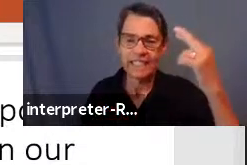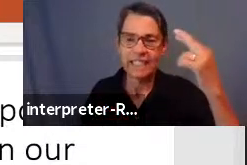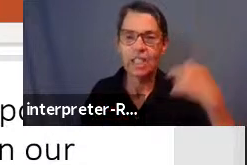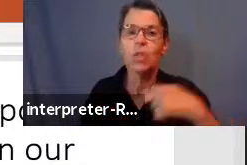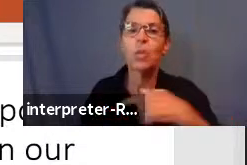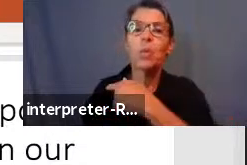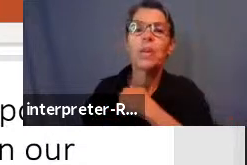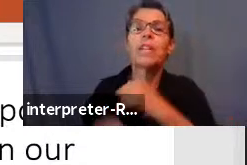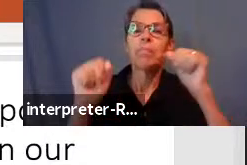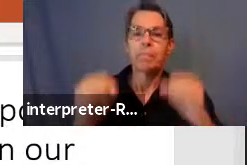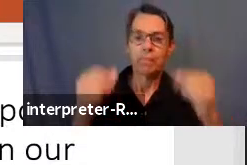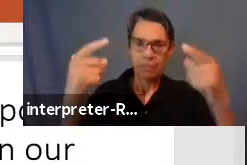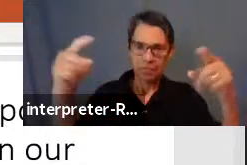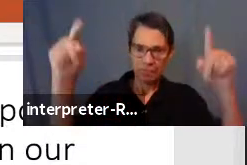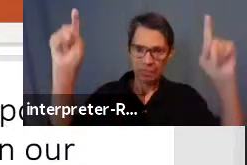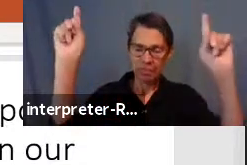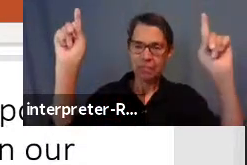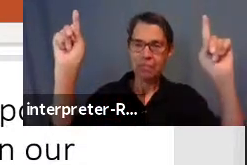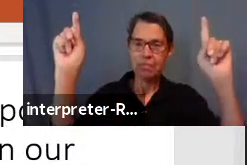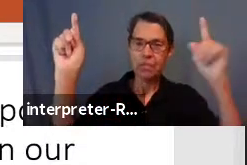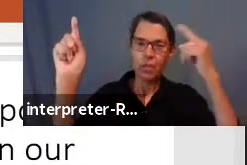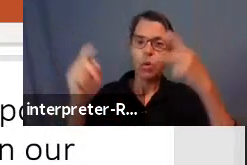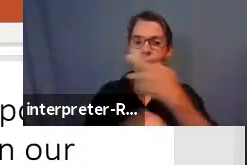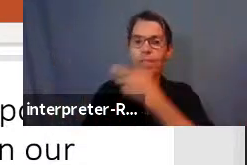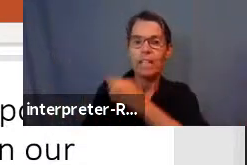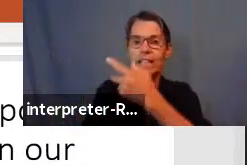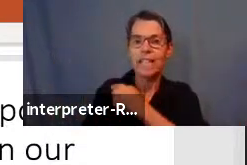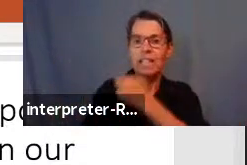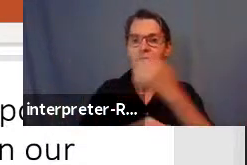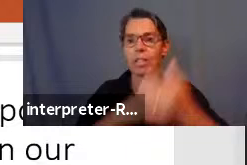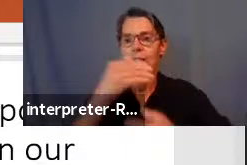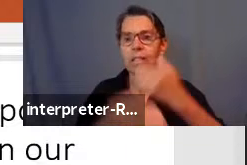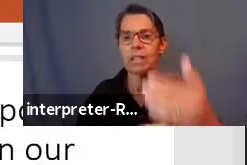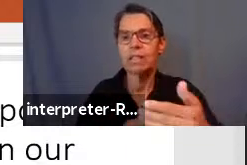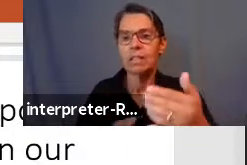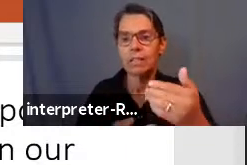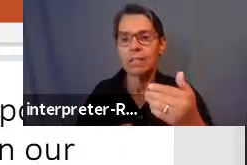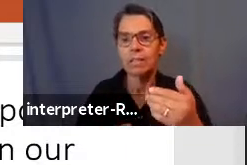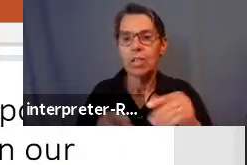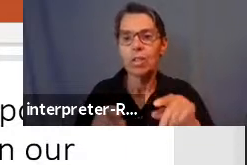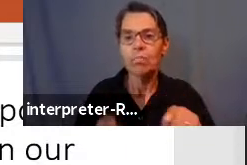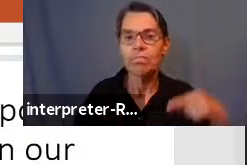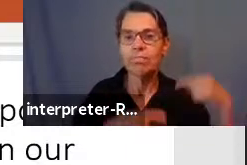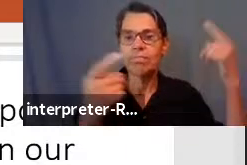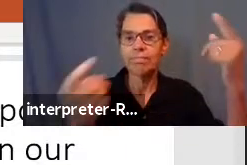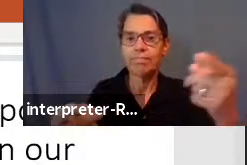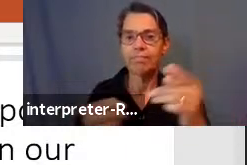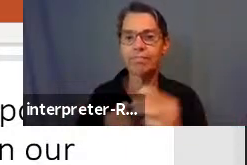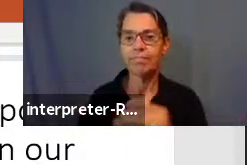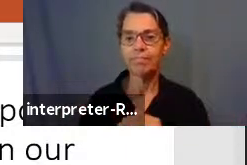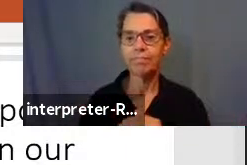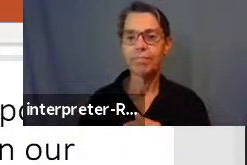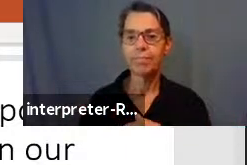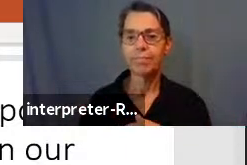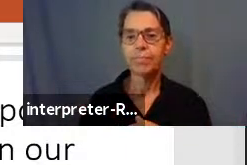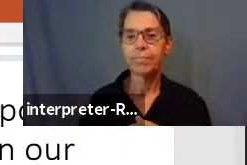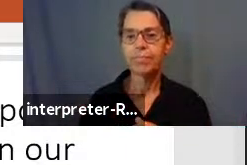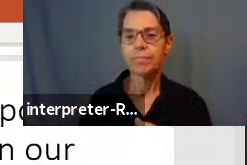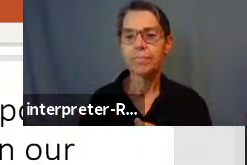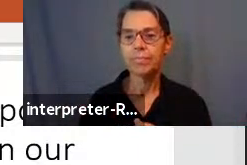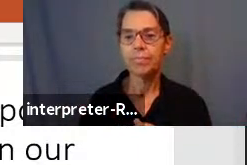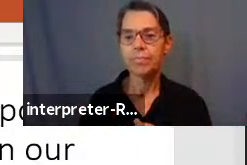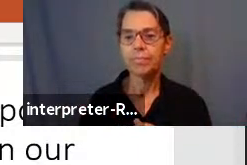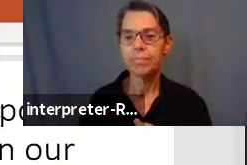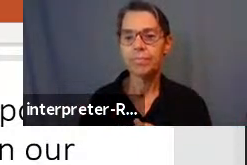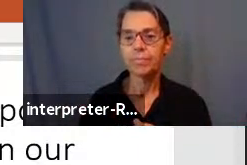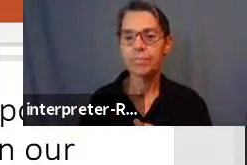allowed us to be successful in the area of vaccination processes and the treatment during the pandemic. Also, when we looked at